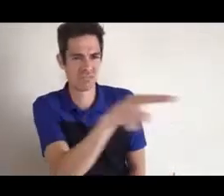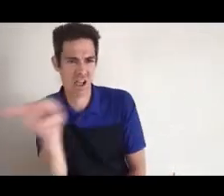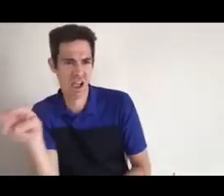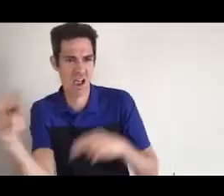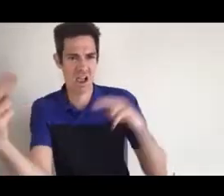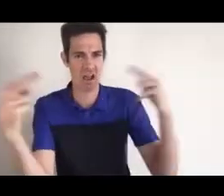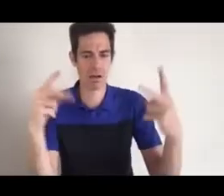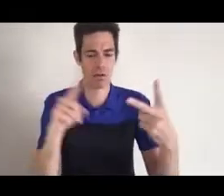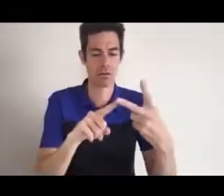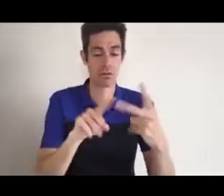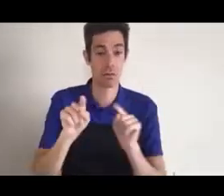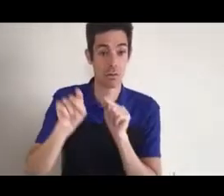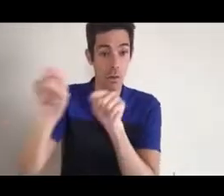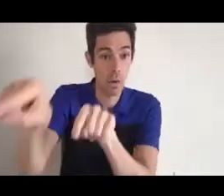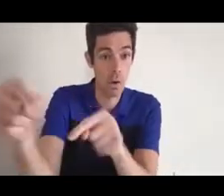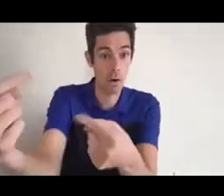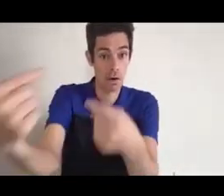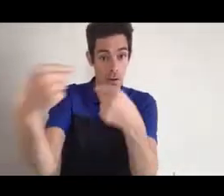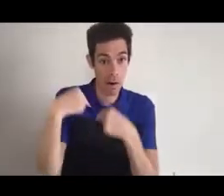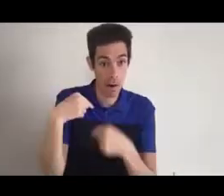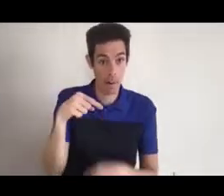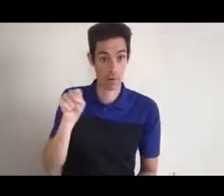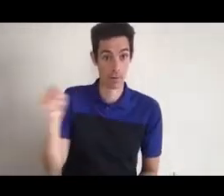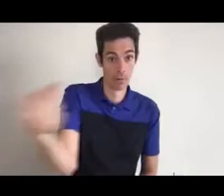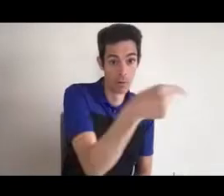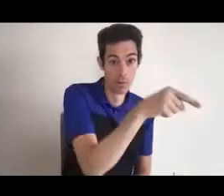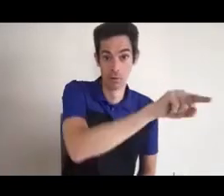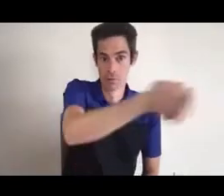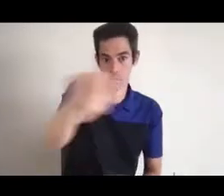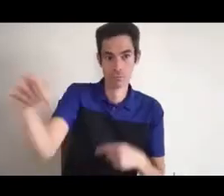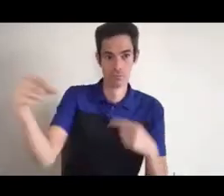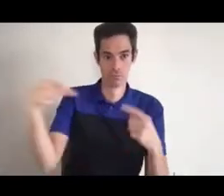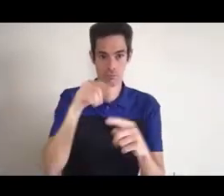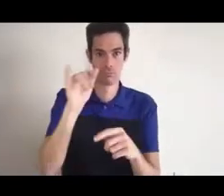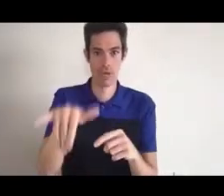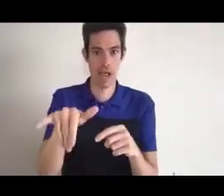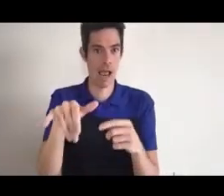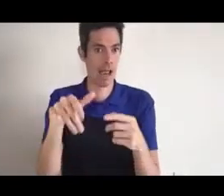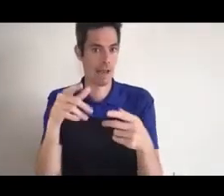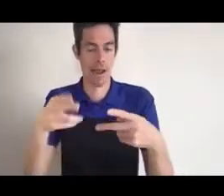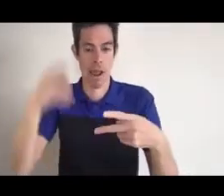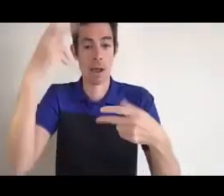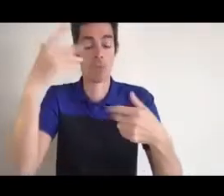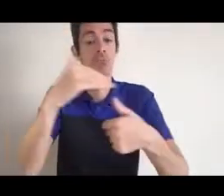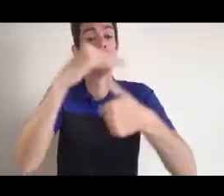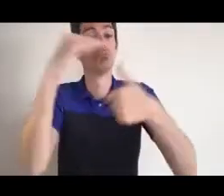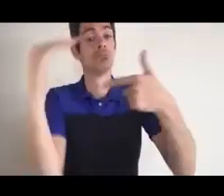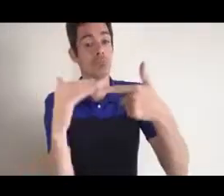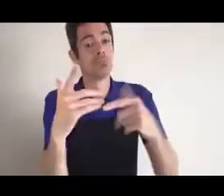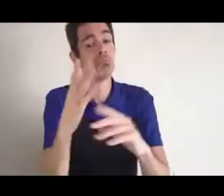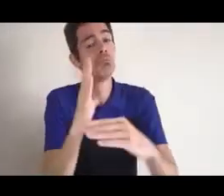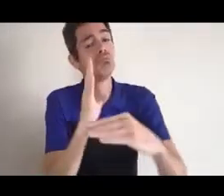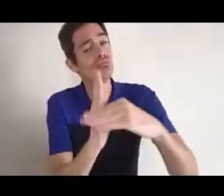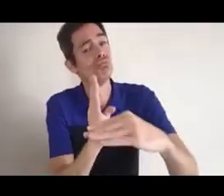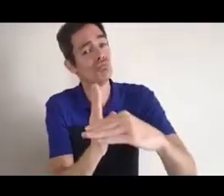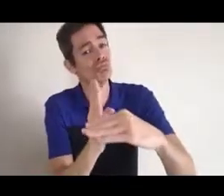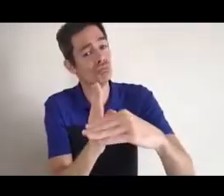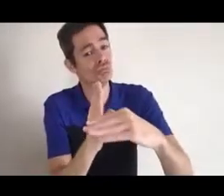things: looking, as people are looking at me, looking at them, looking at others, and then going and